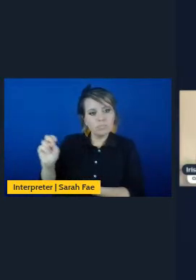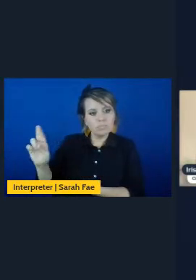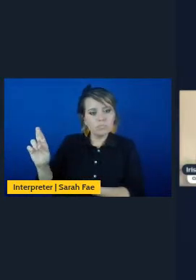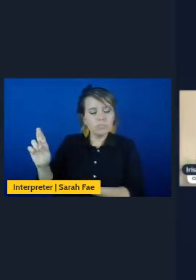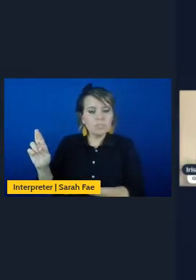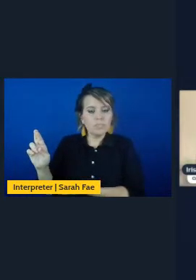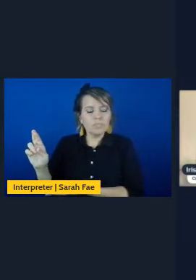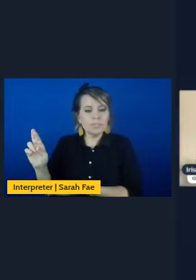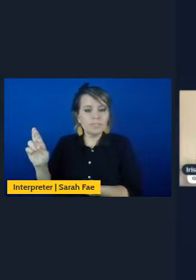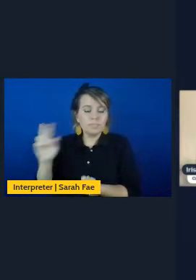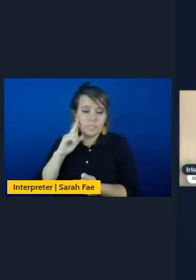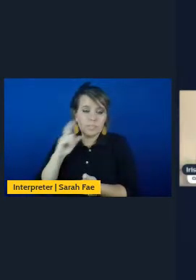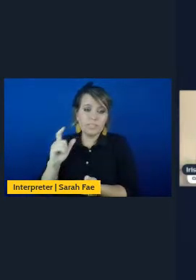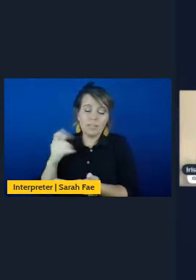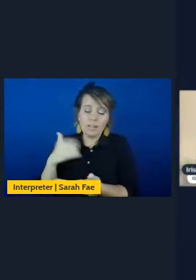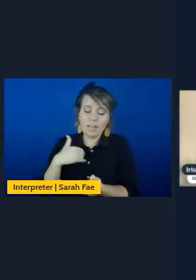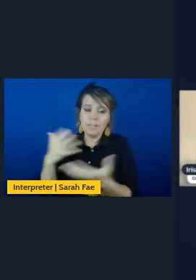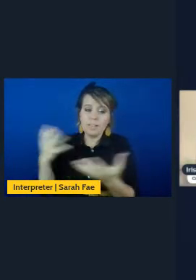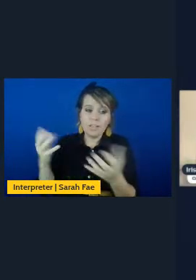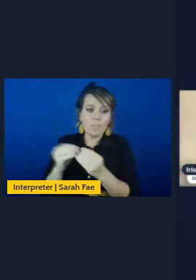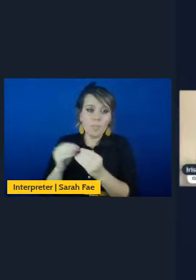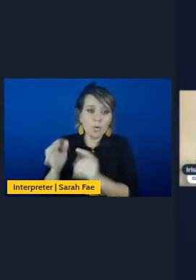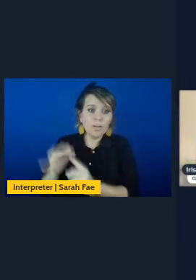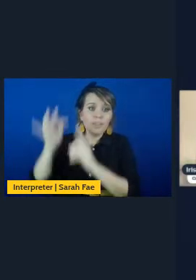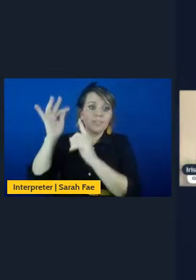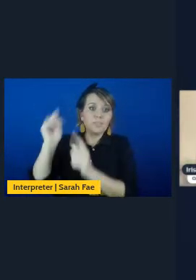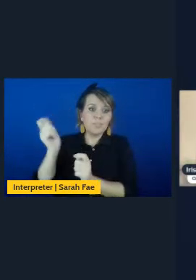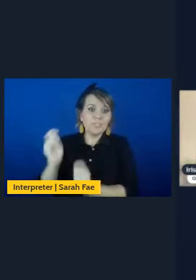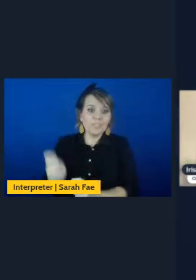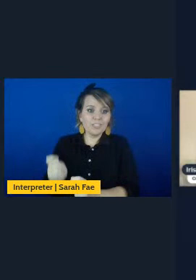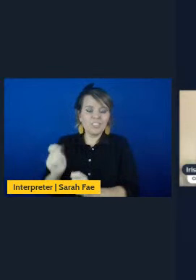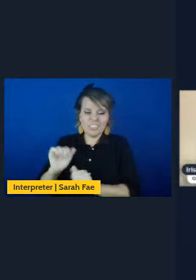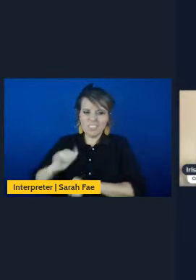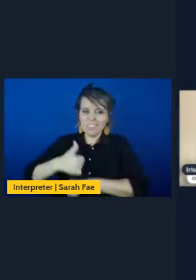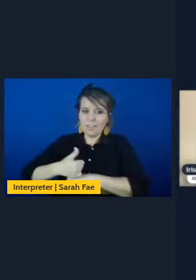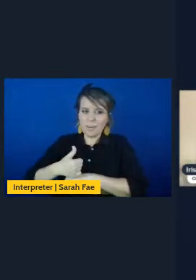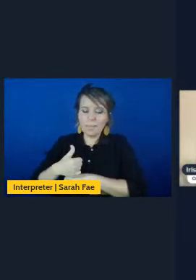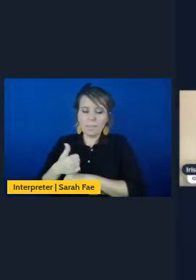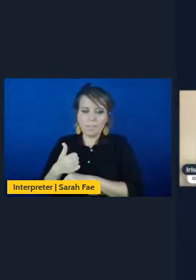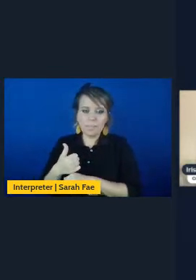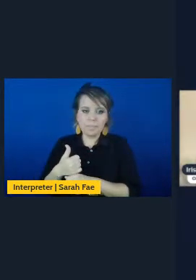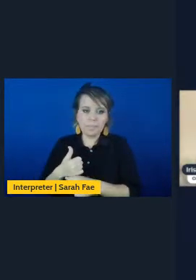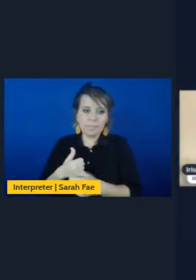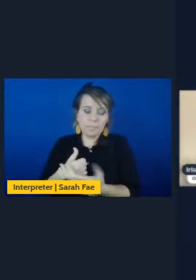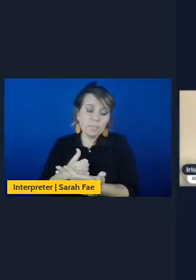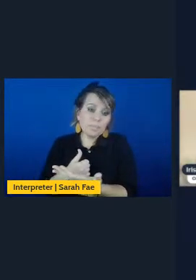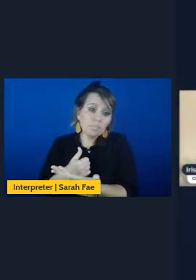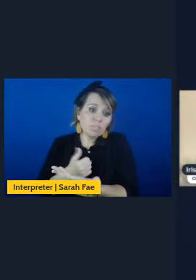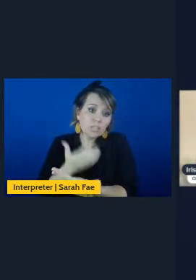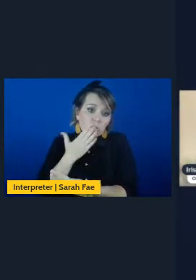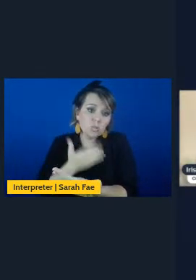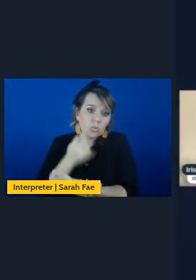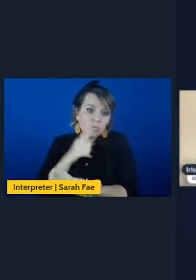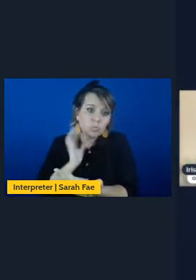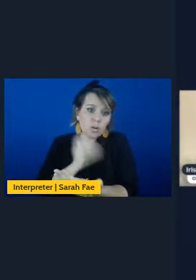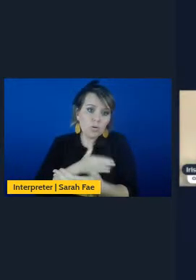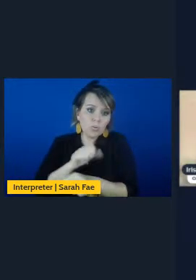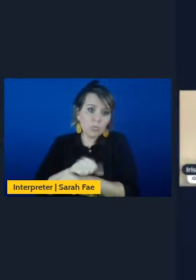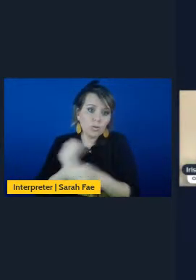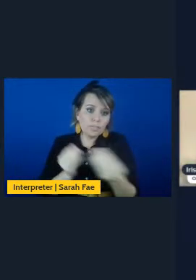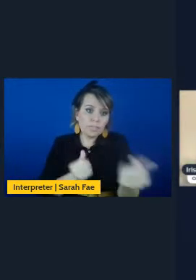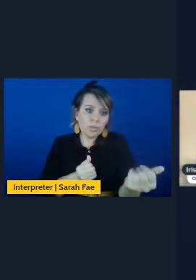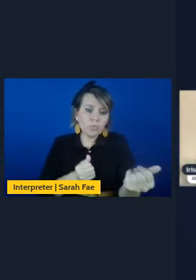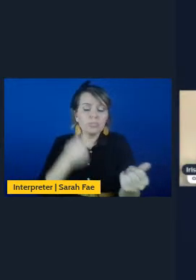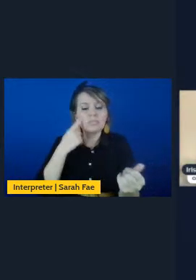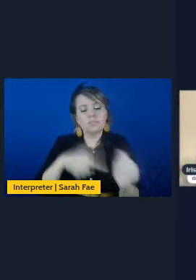more customizations that we can have in place, which work for our workflows. So, for example, if